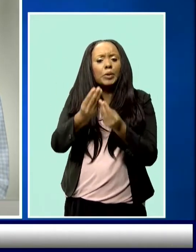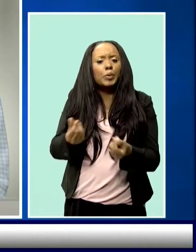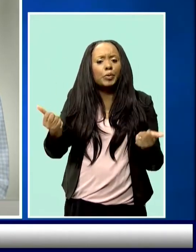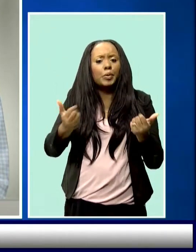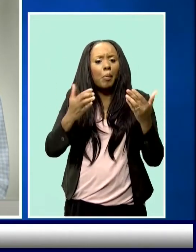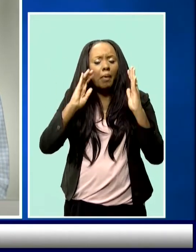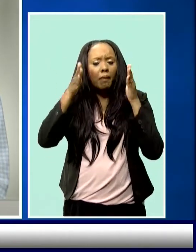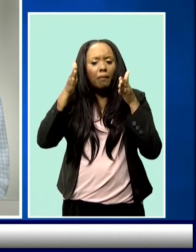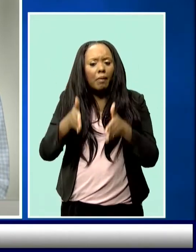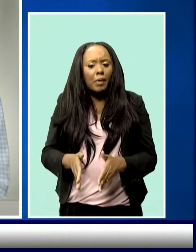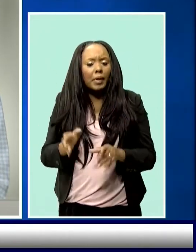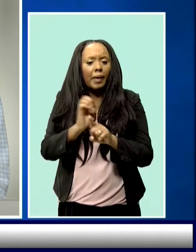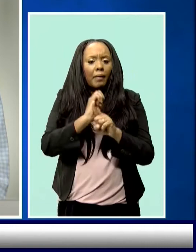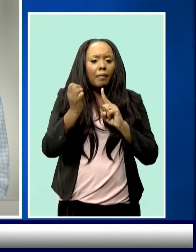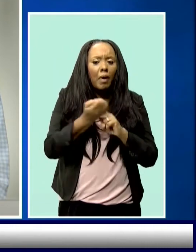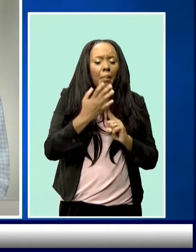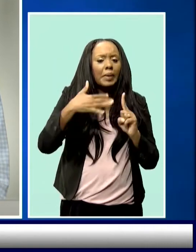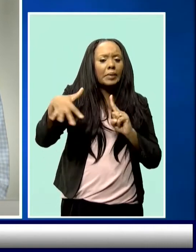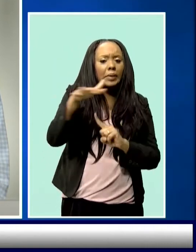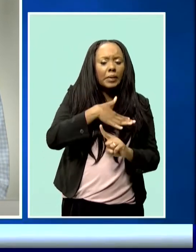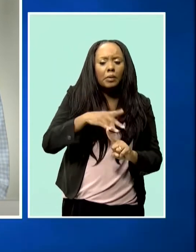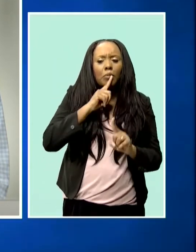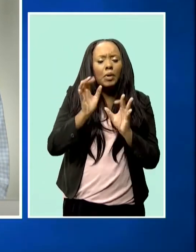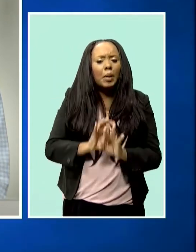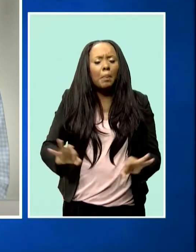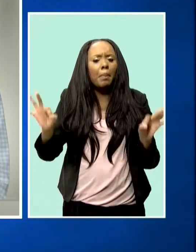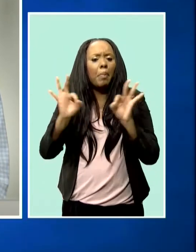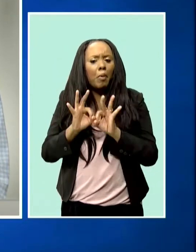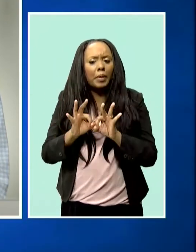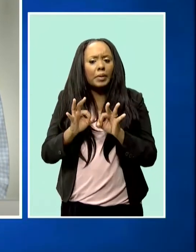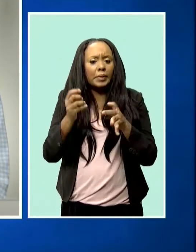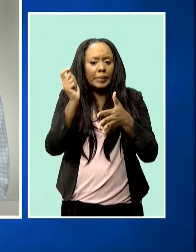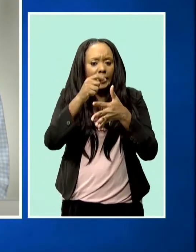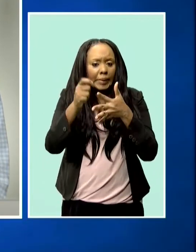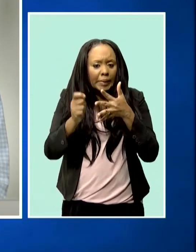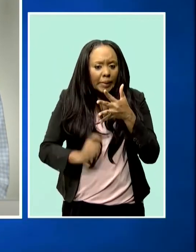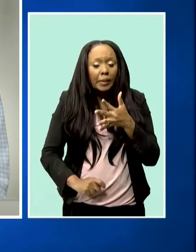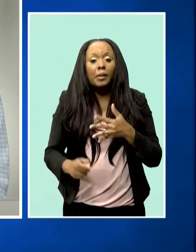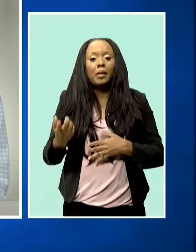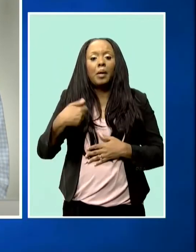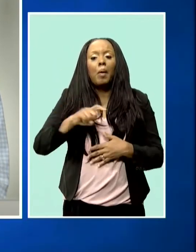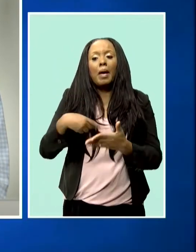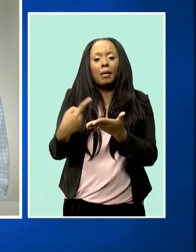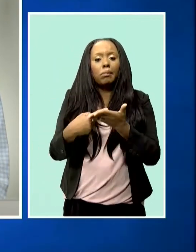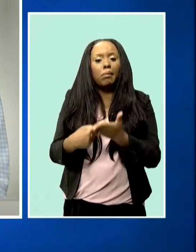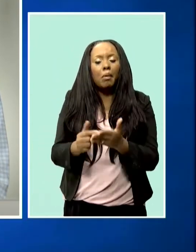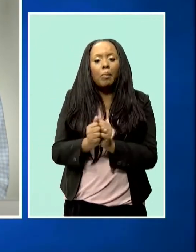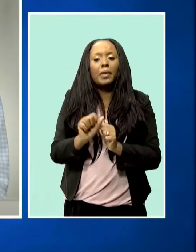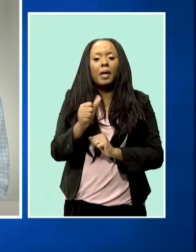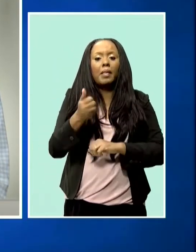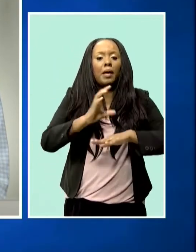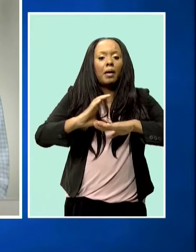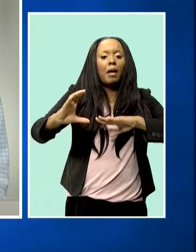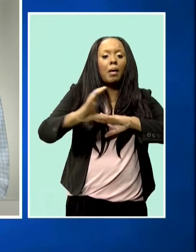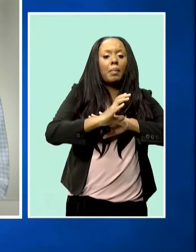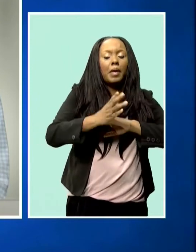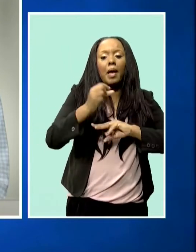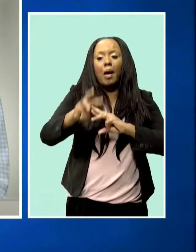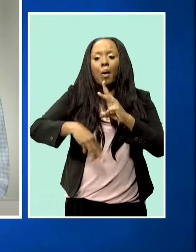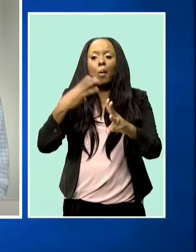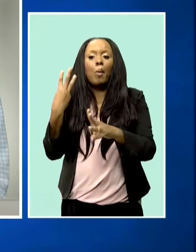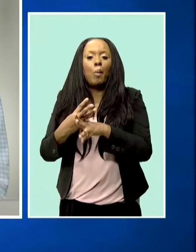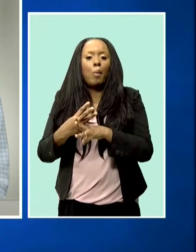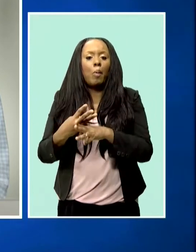social development matters of importance, and collaborating with other regional and global partners in alignment with the